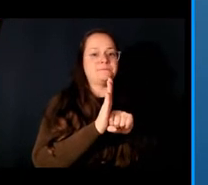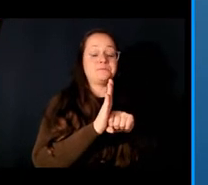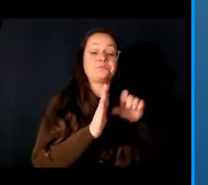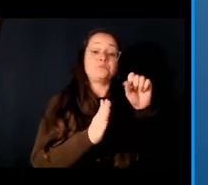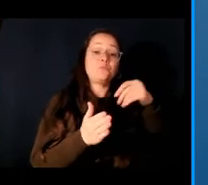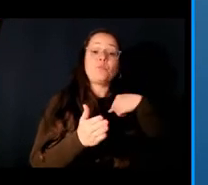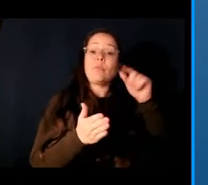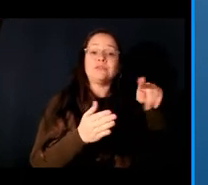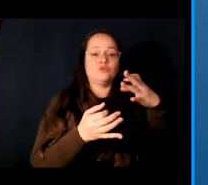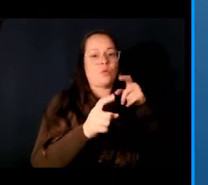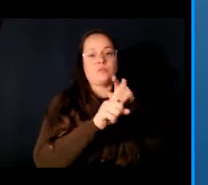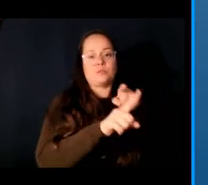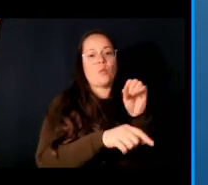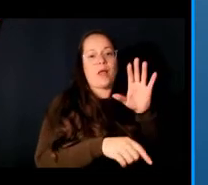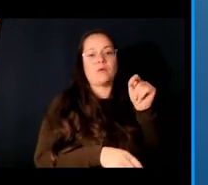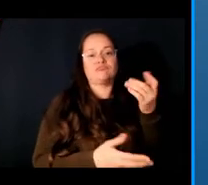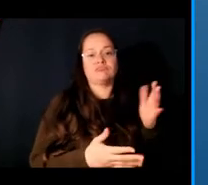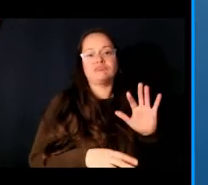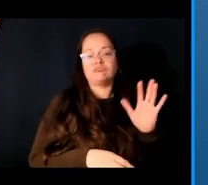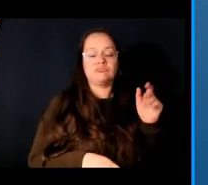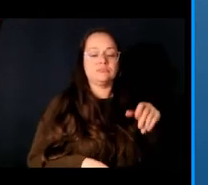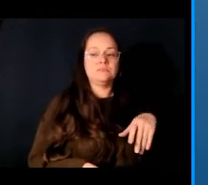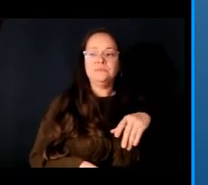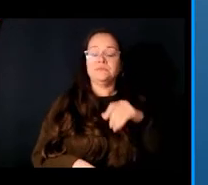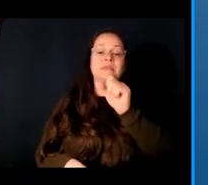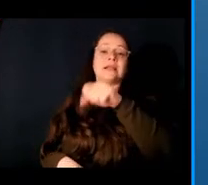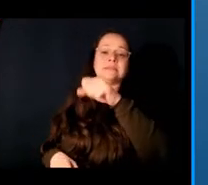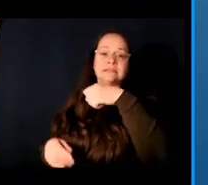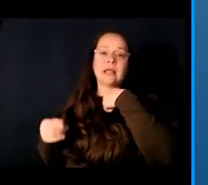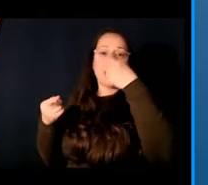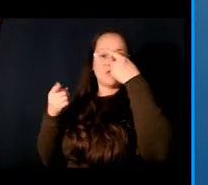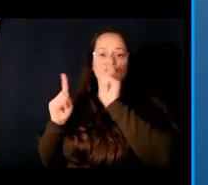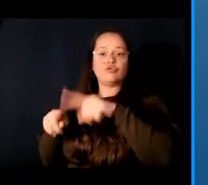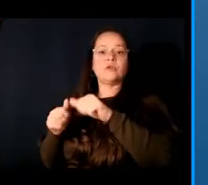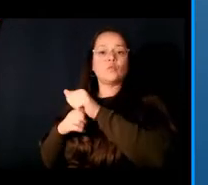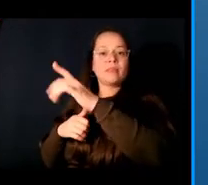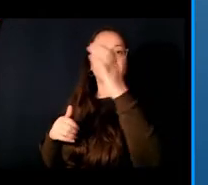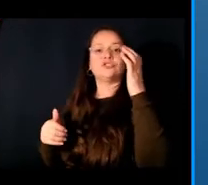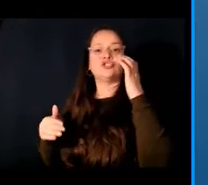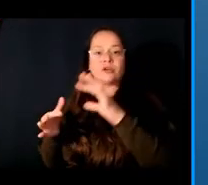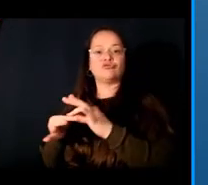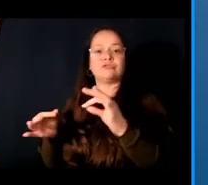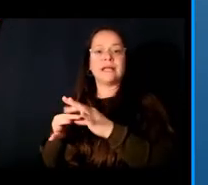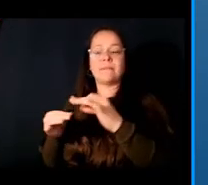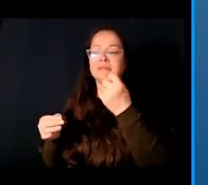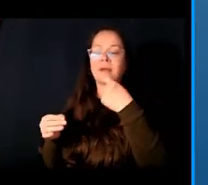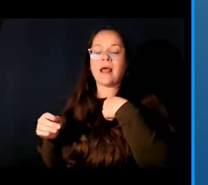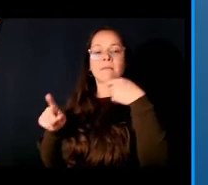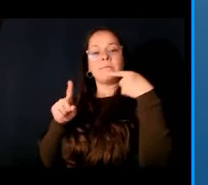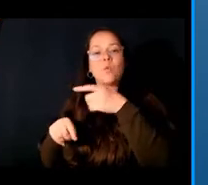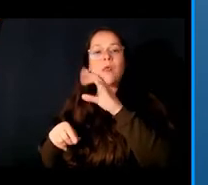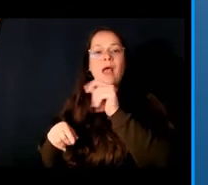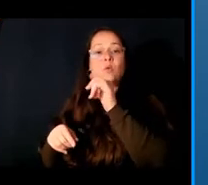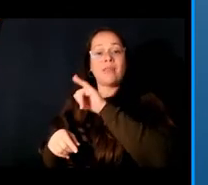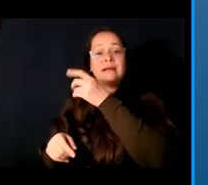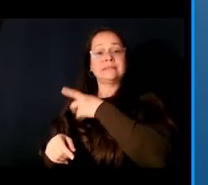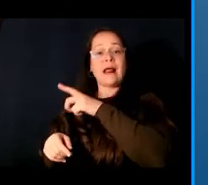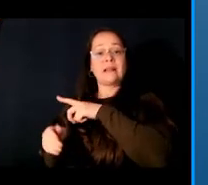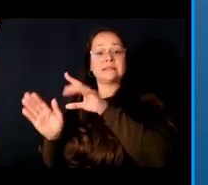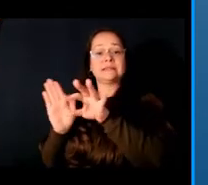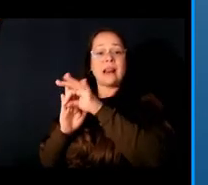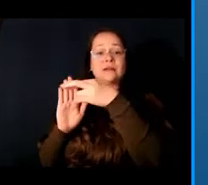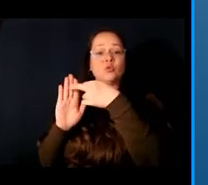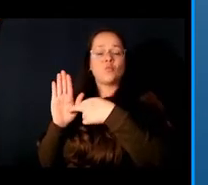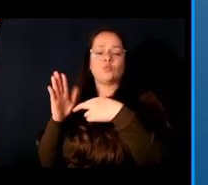I just want to point that out and frankly yes I I agree with it with the chair statements I would point out that the delegate selection rules were already